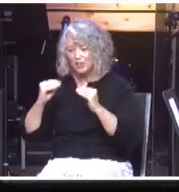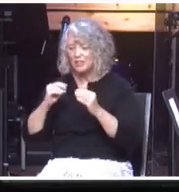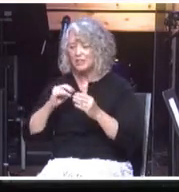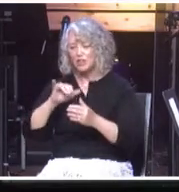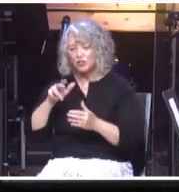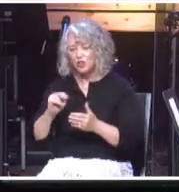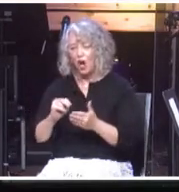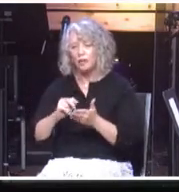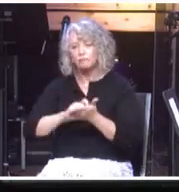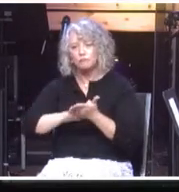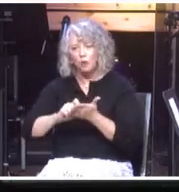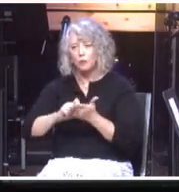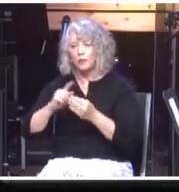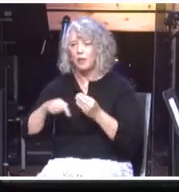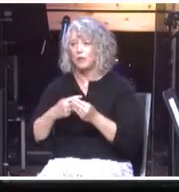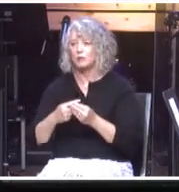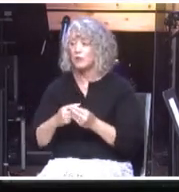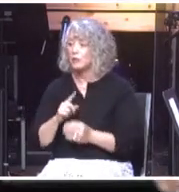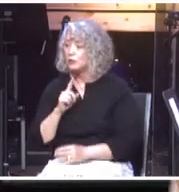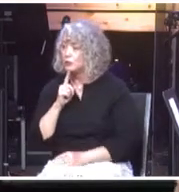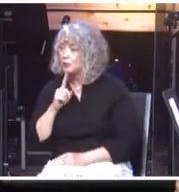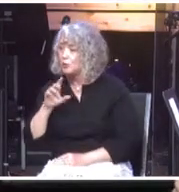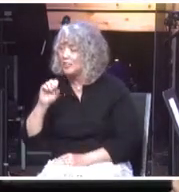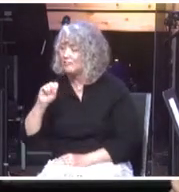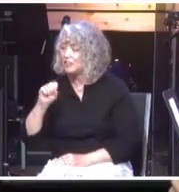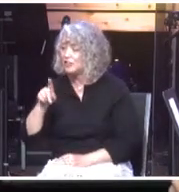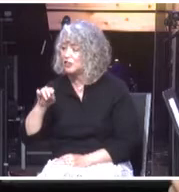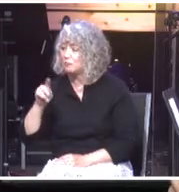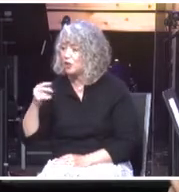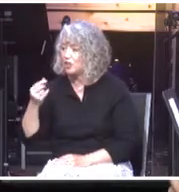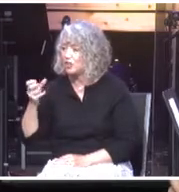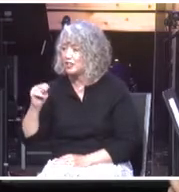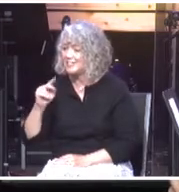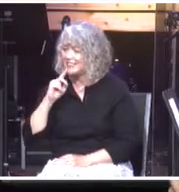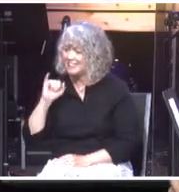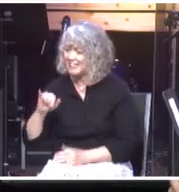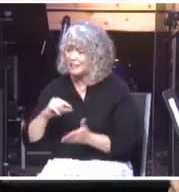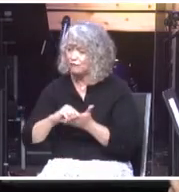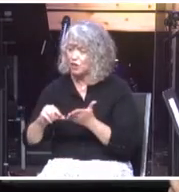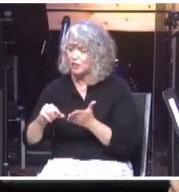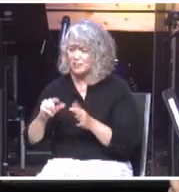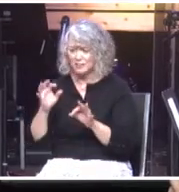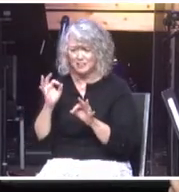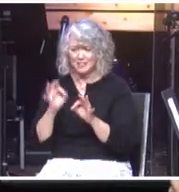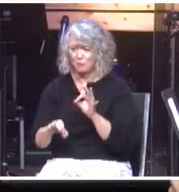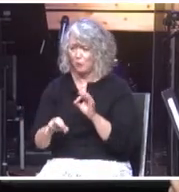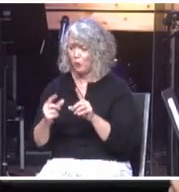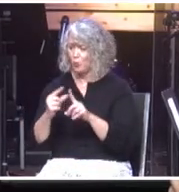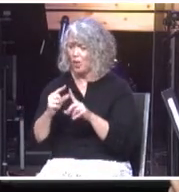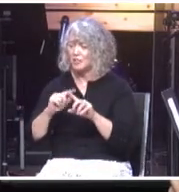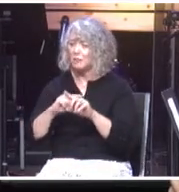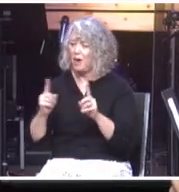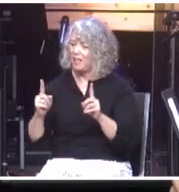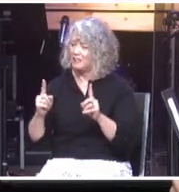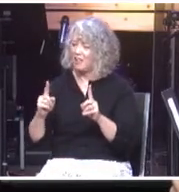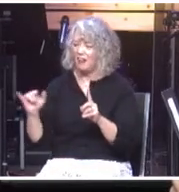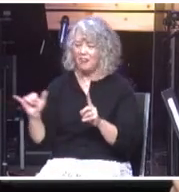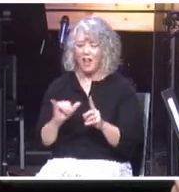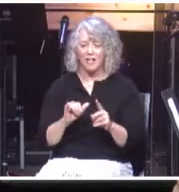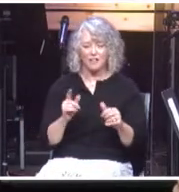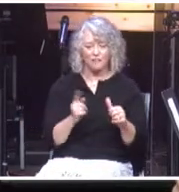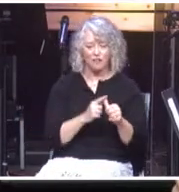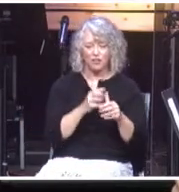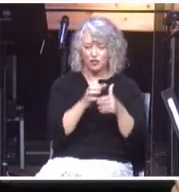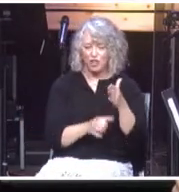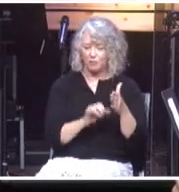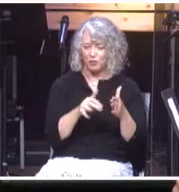John. Indeed, Spurgeon says, this verse is made of simple words, but like the first chapter of John's